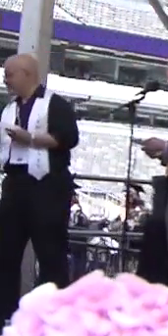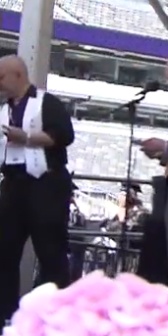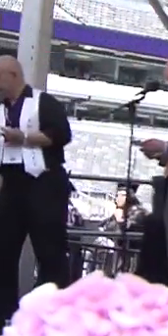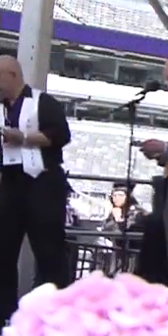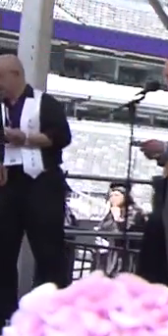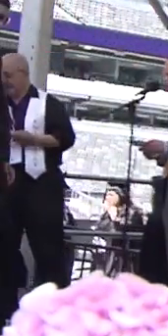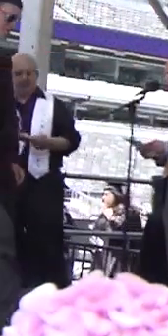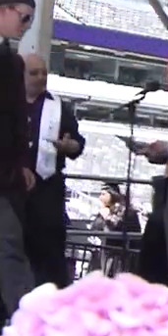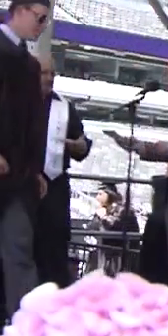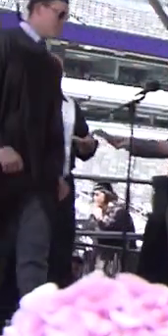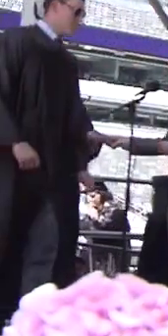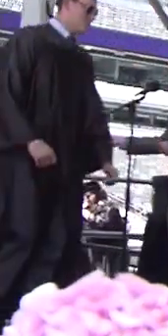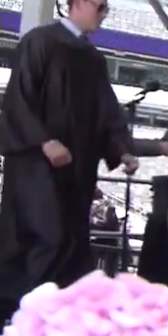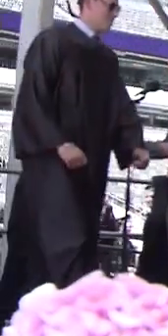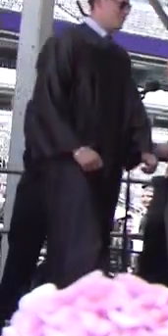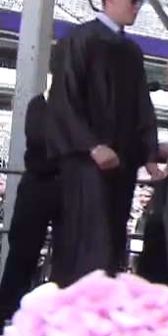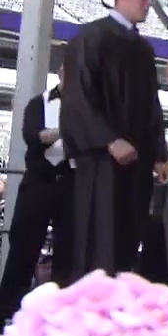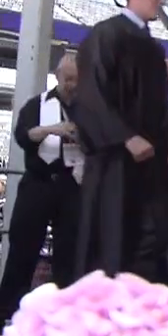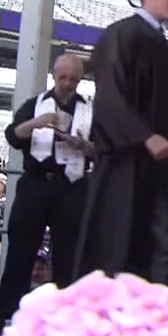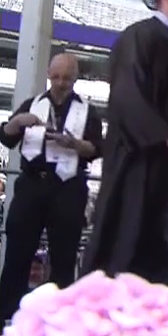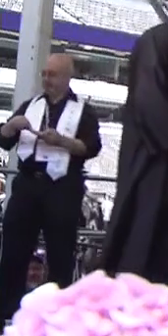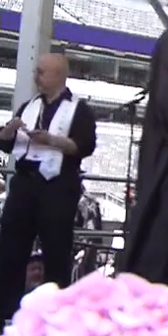Andrew Joseph Manzo.